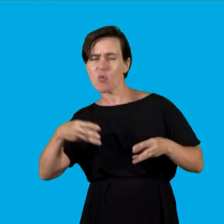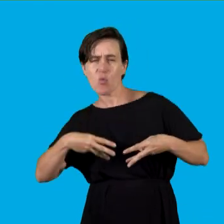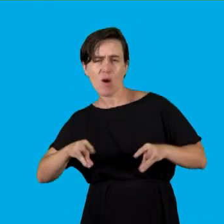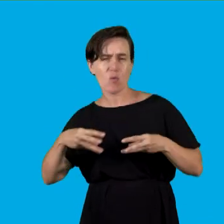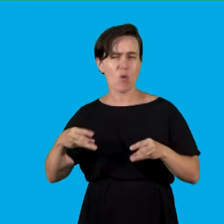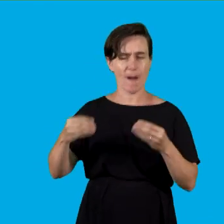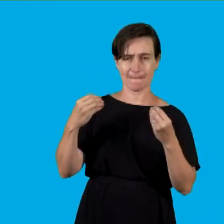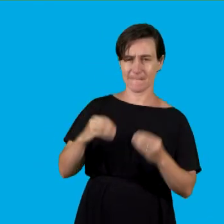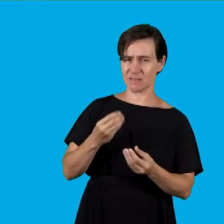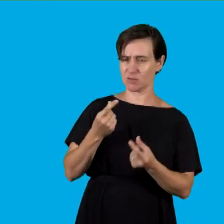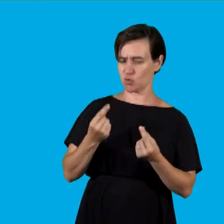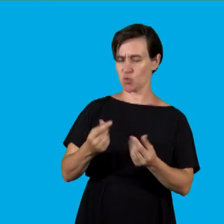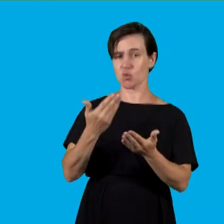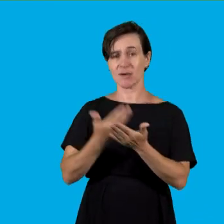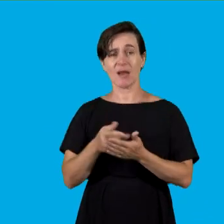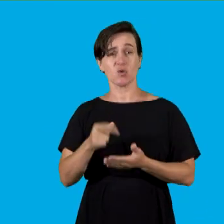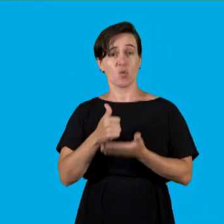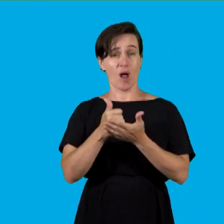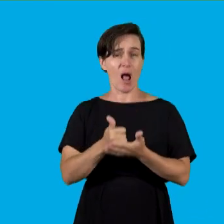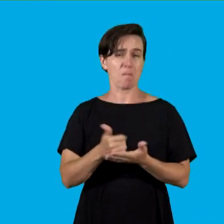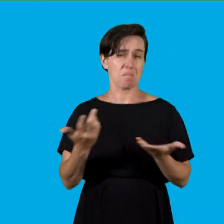by businesses to address